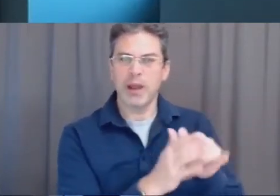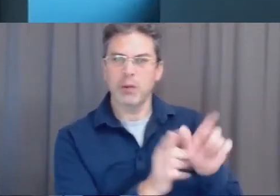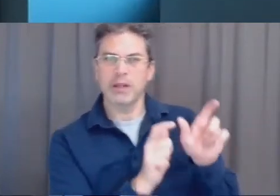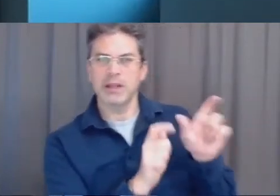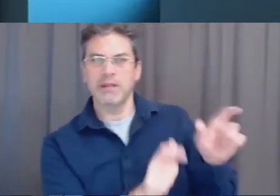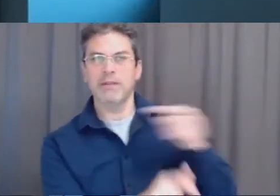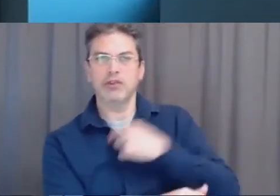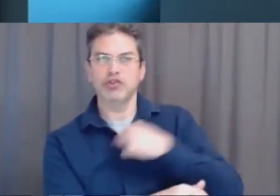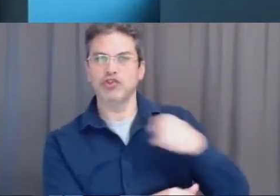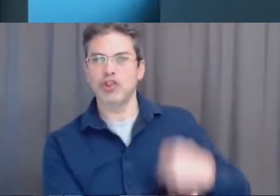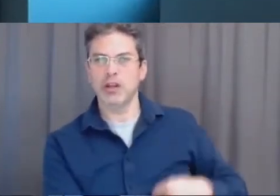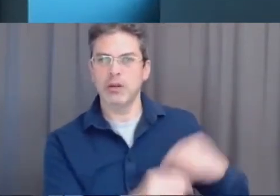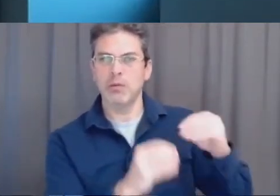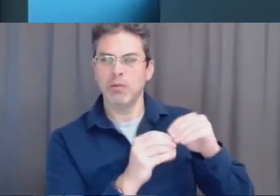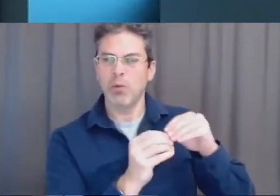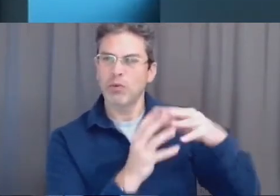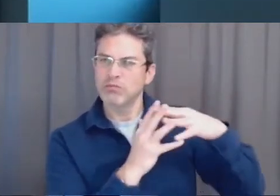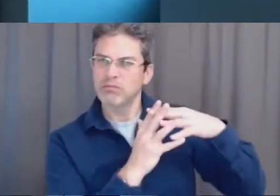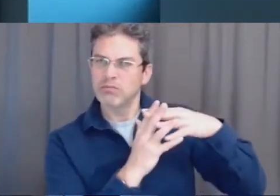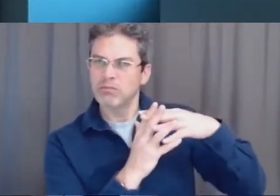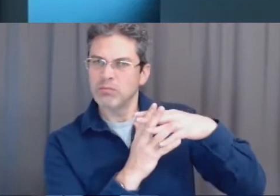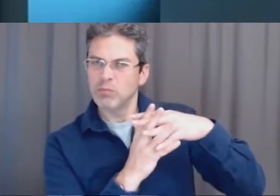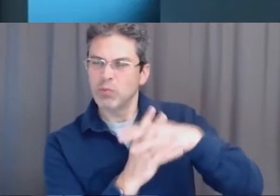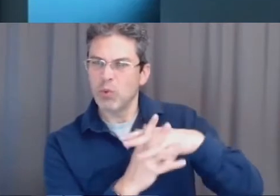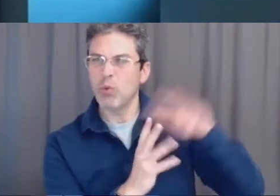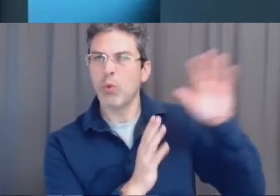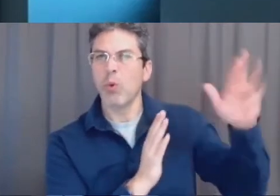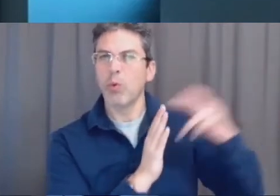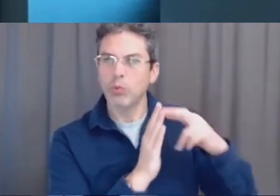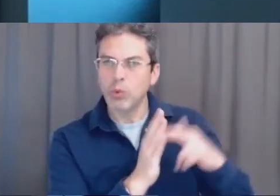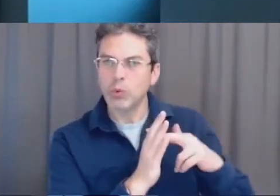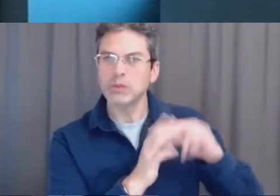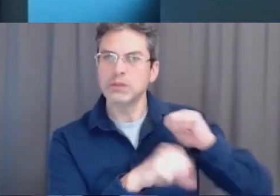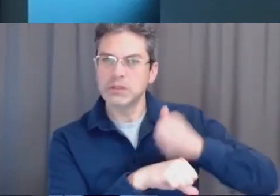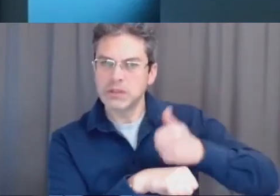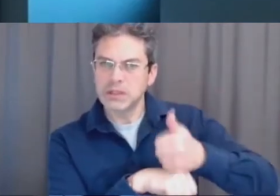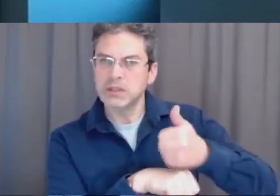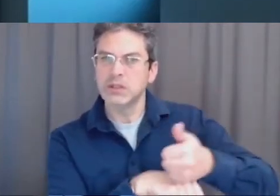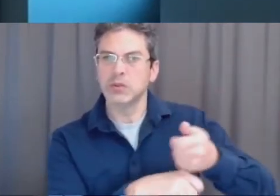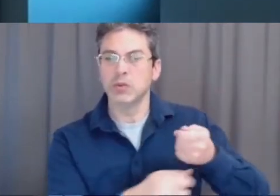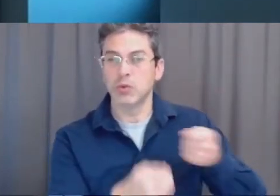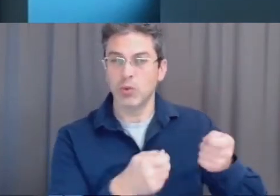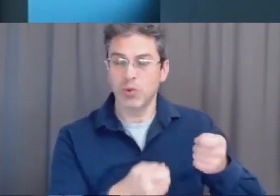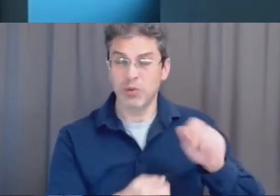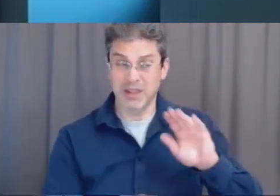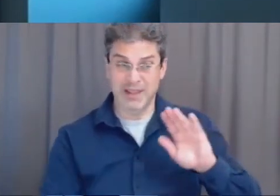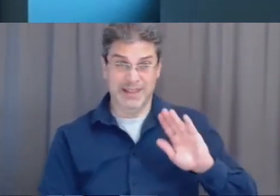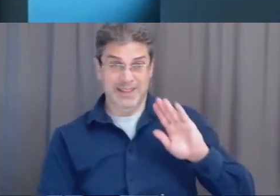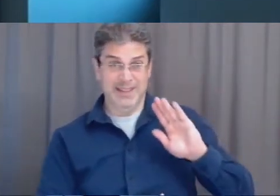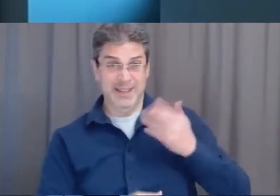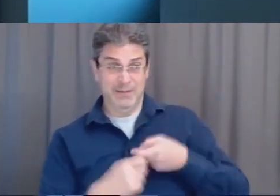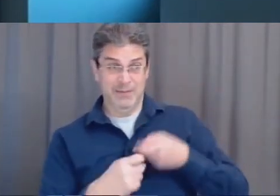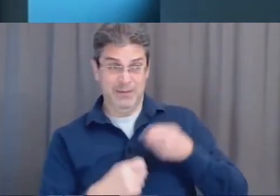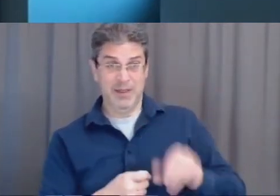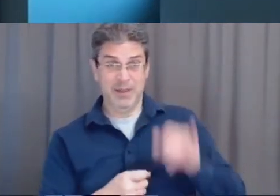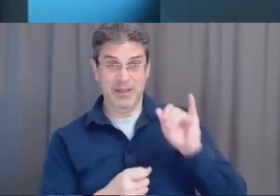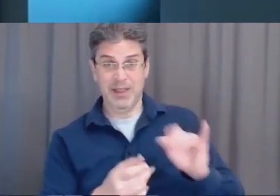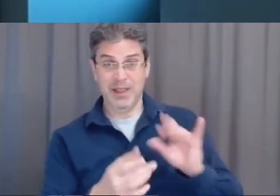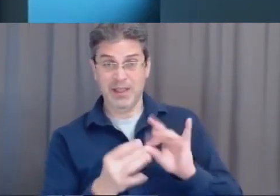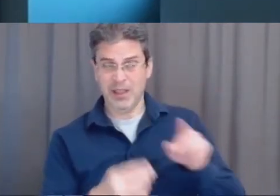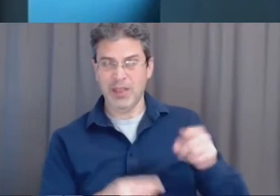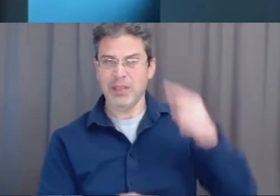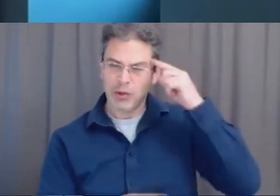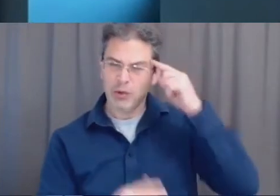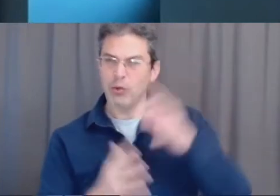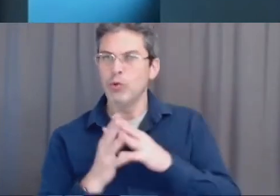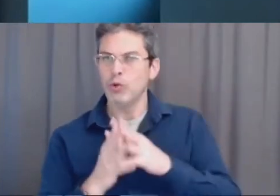Chinese-based set of norms and rules. So he's implied that he thought that, you know, the United States should be part of that. But I